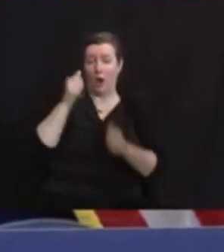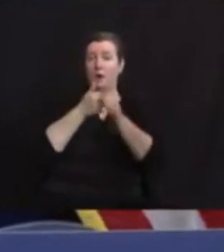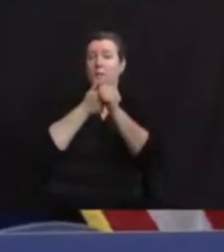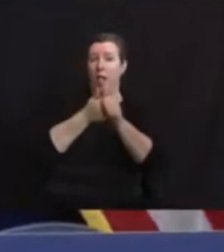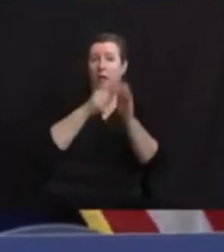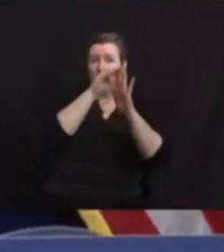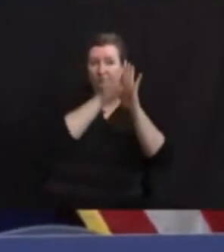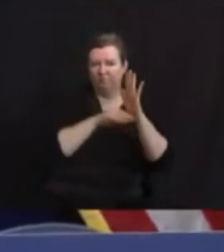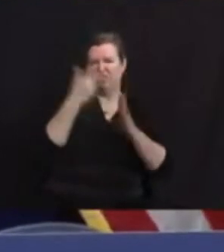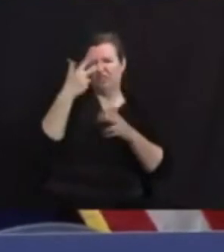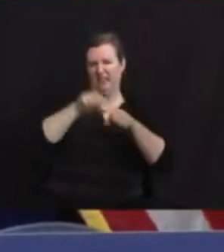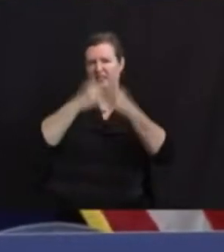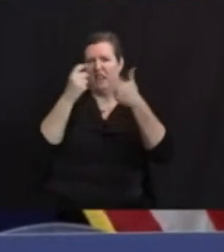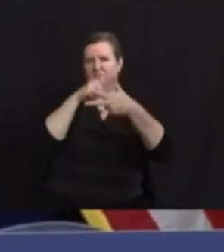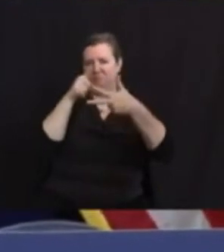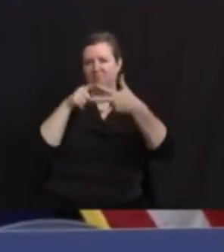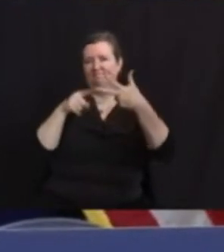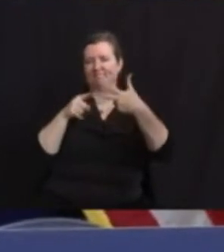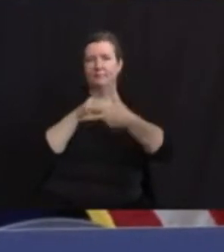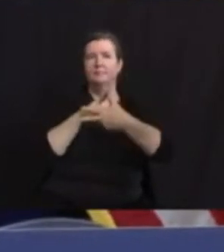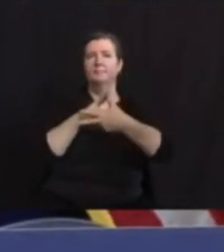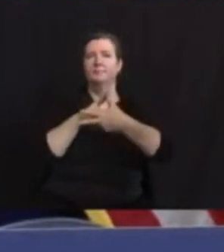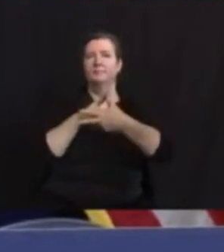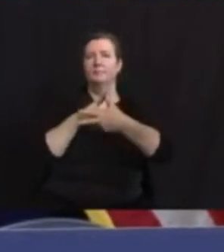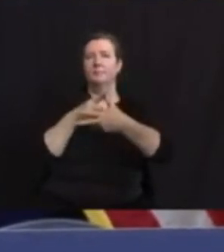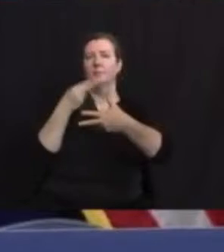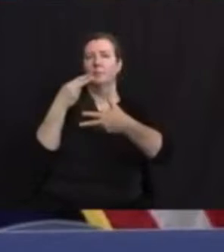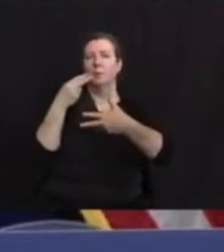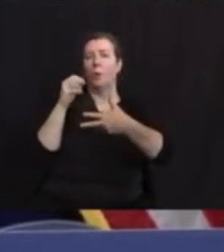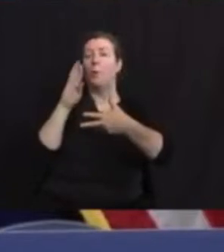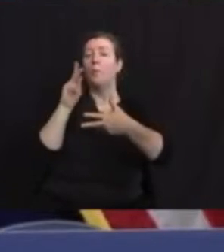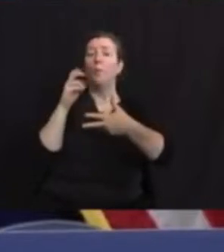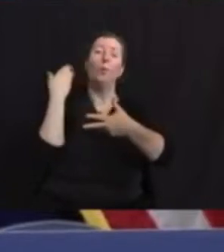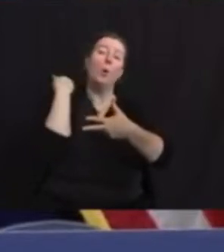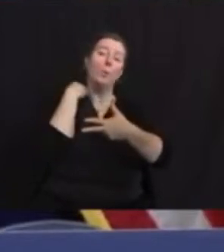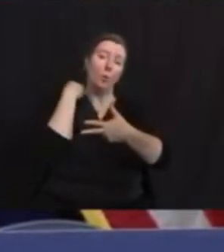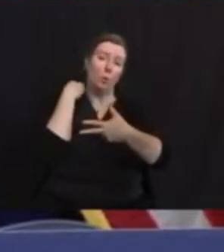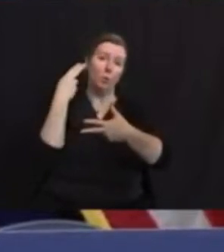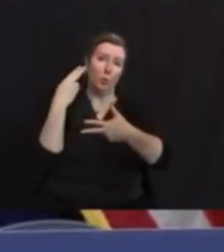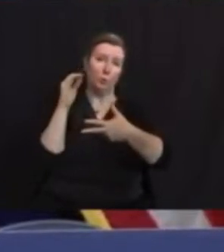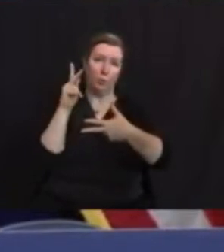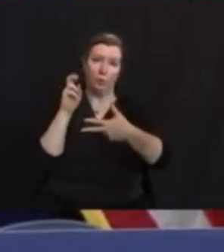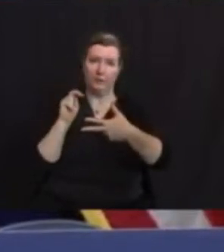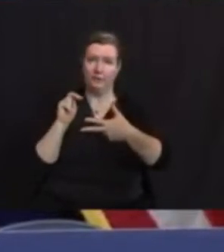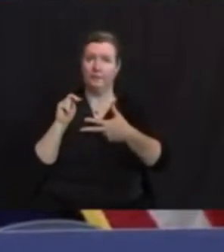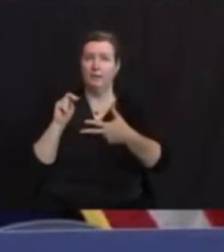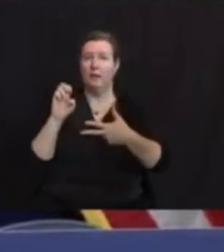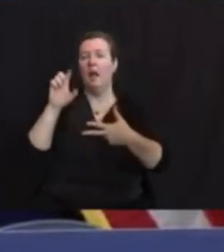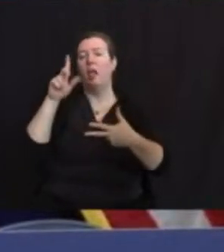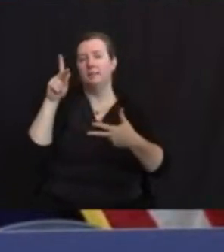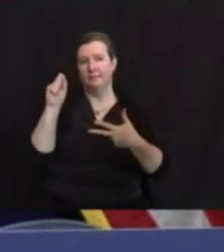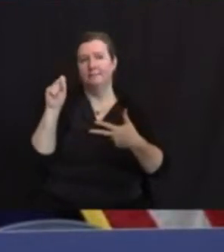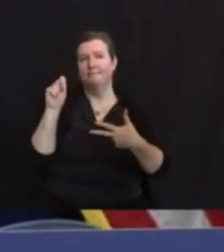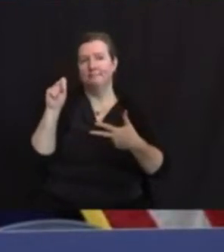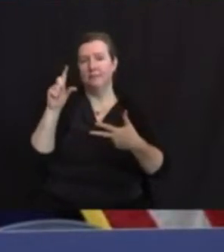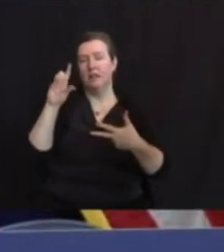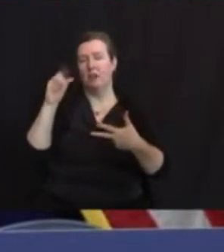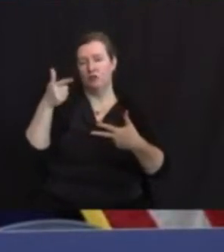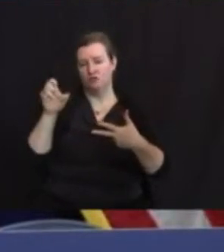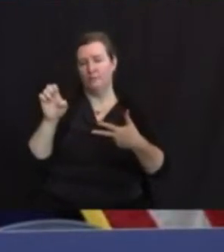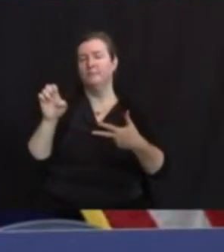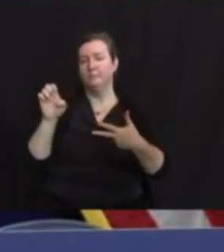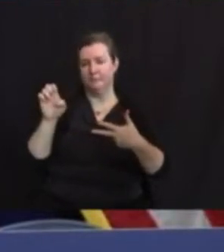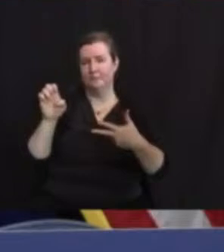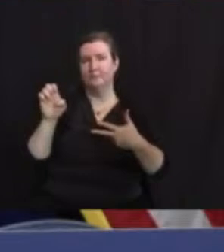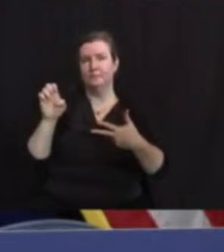were reported to the Rock in Hoboken. The Hoboken Elks Lodge police responded to there and issued a